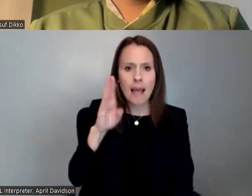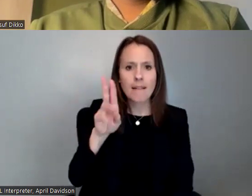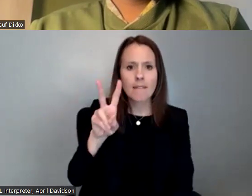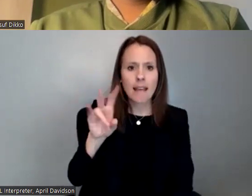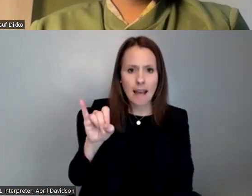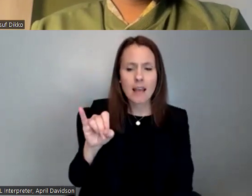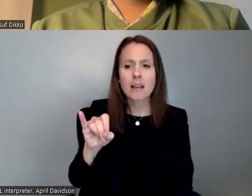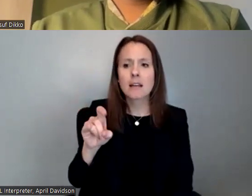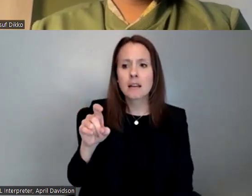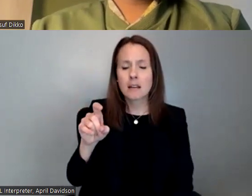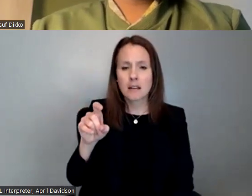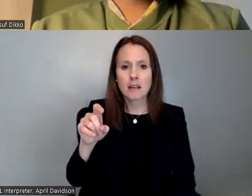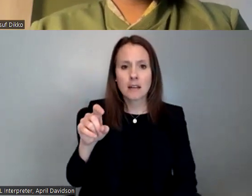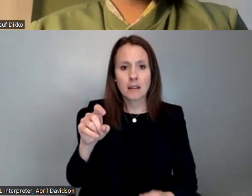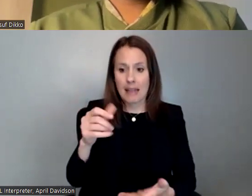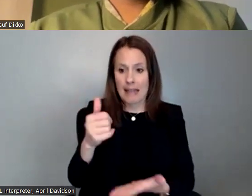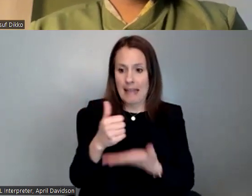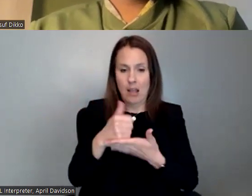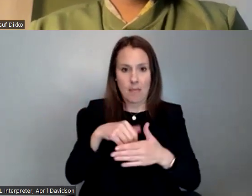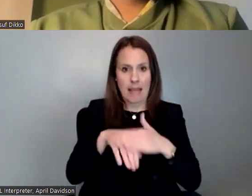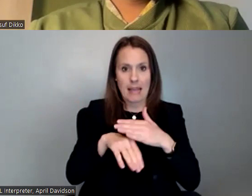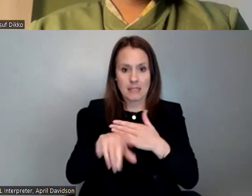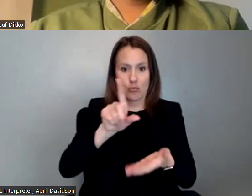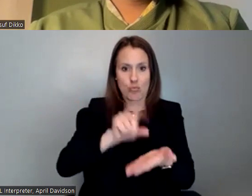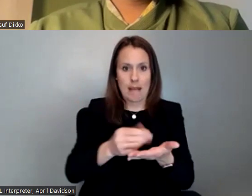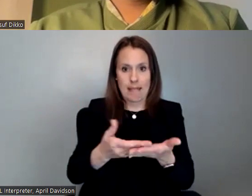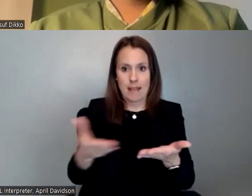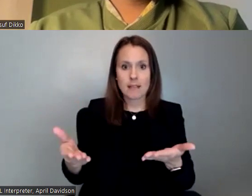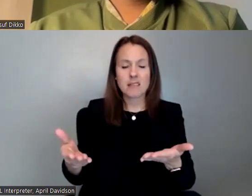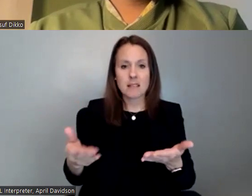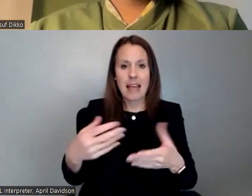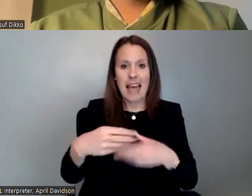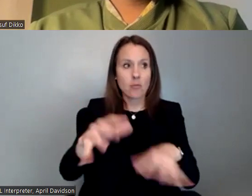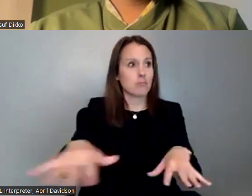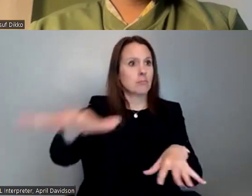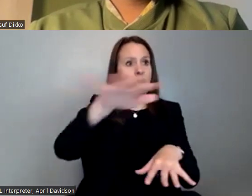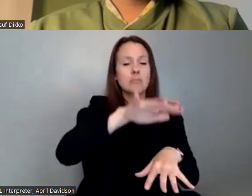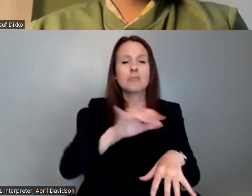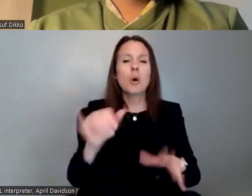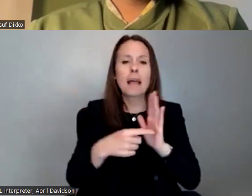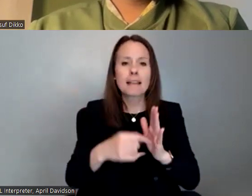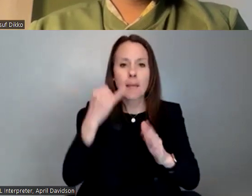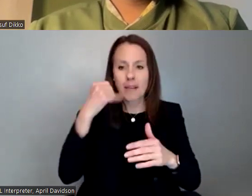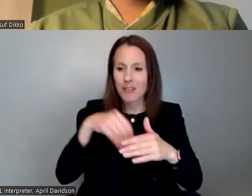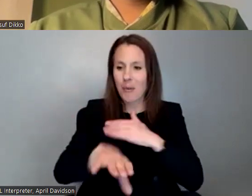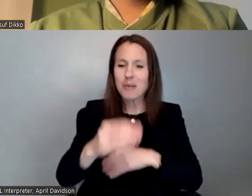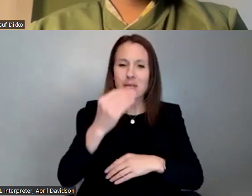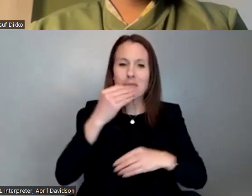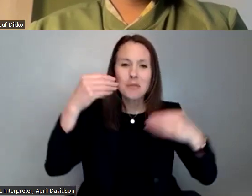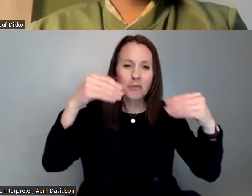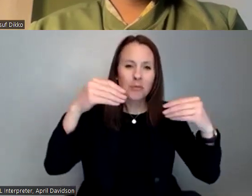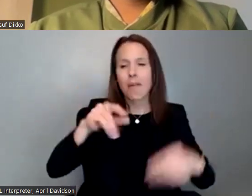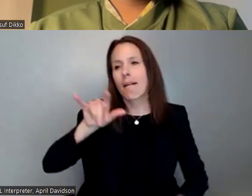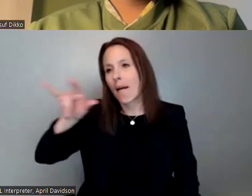impaired to access print materials in their environments. So like if you're going to the grocery store, if you're at the